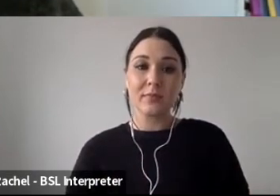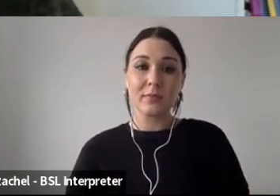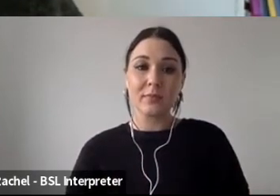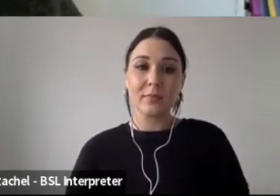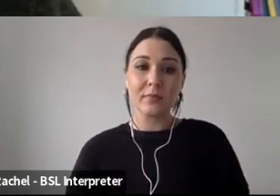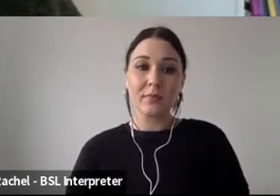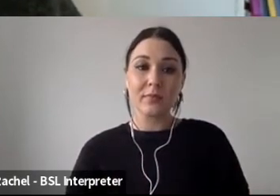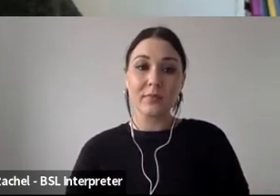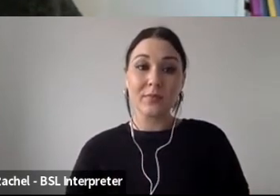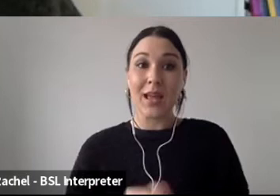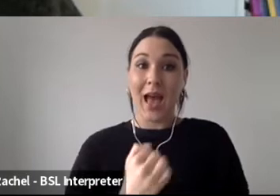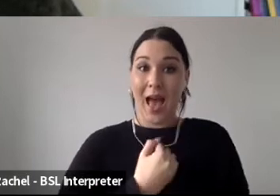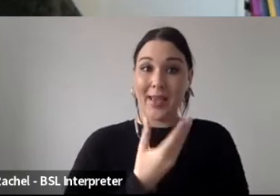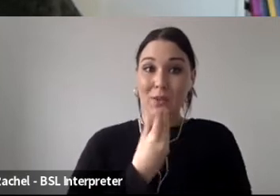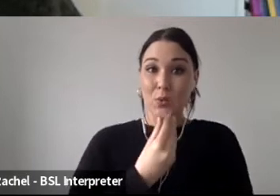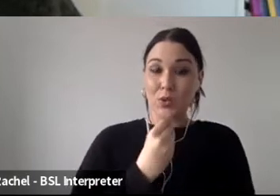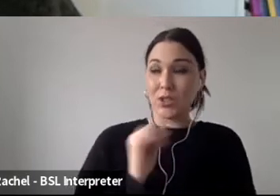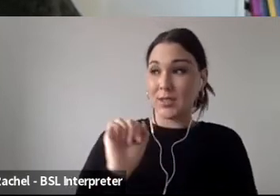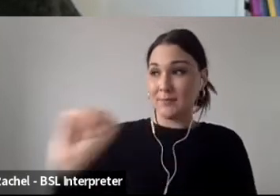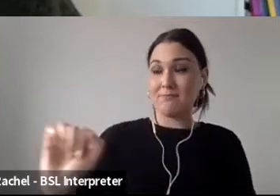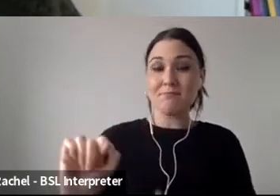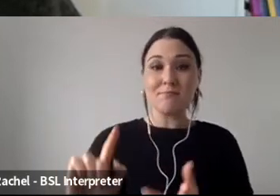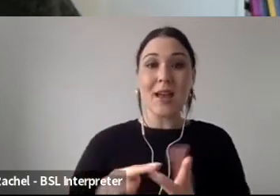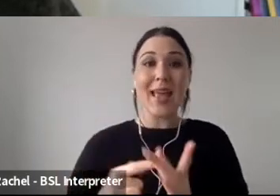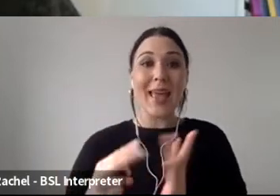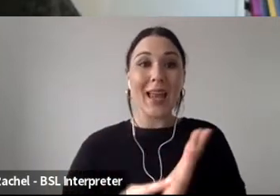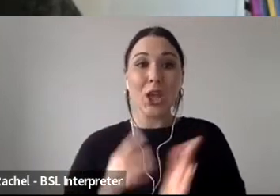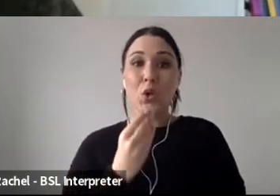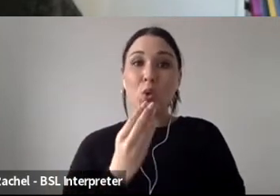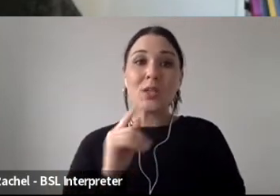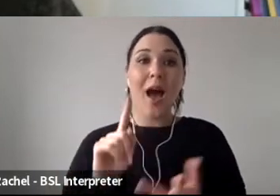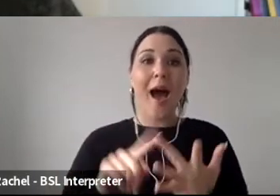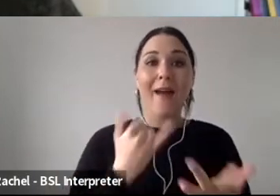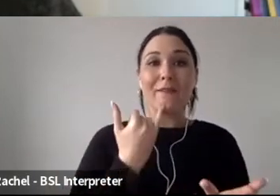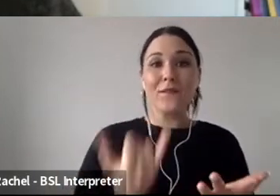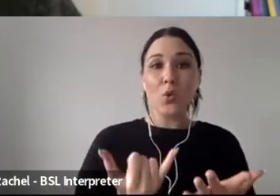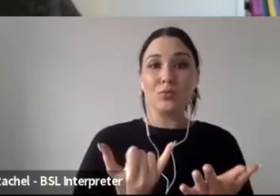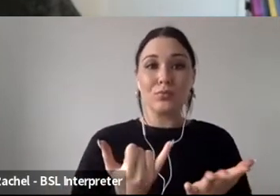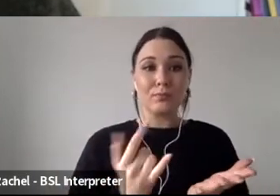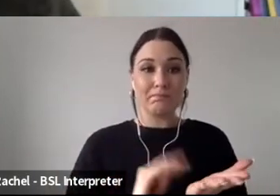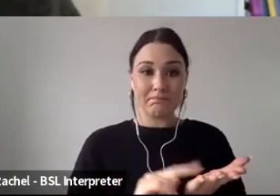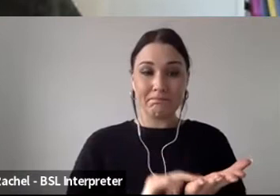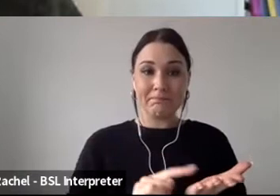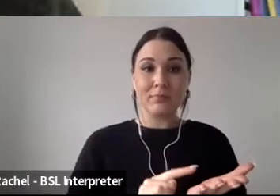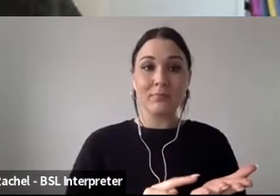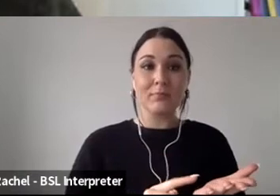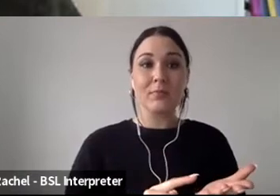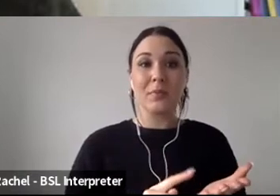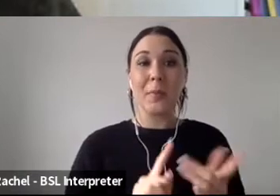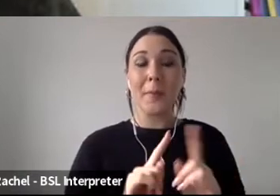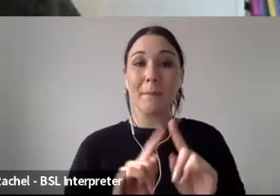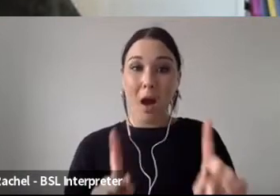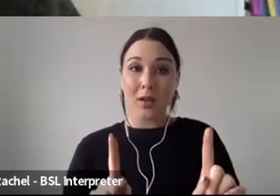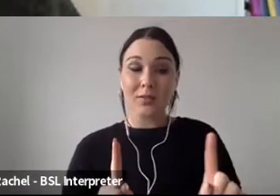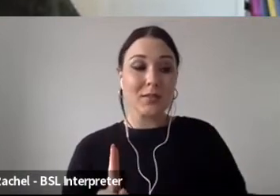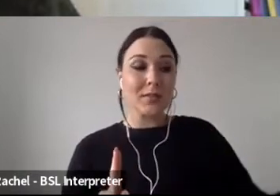what I use and what Ian uses is iPhone related, but there are the